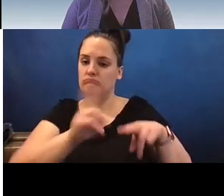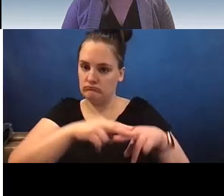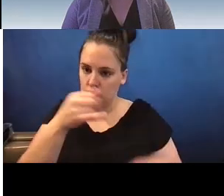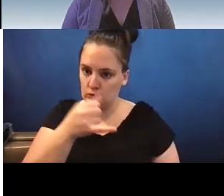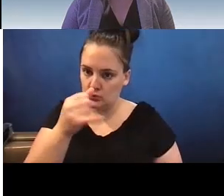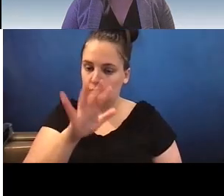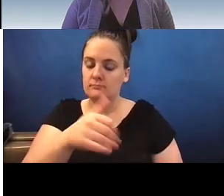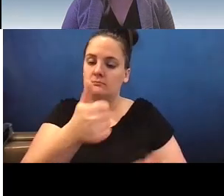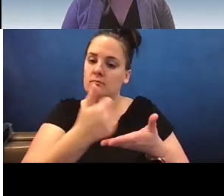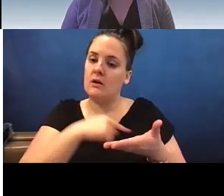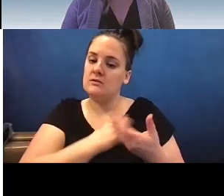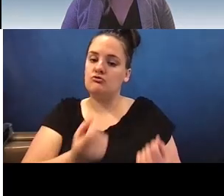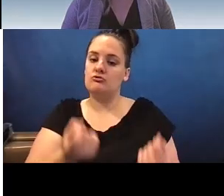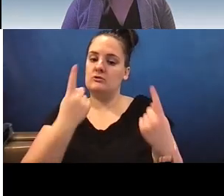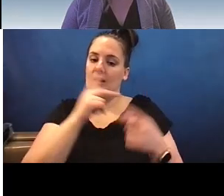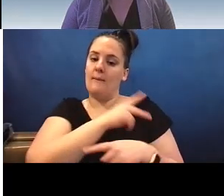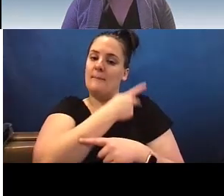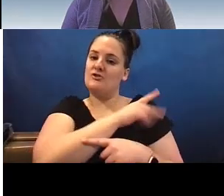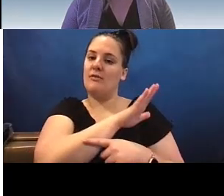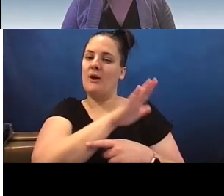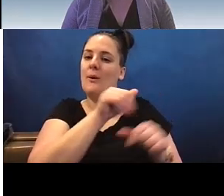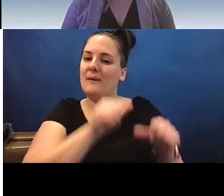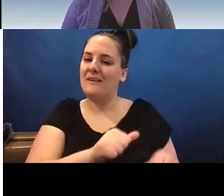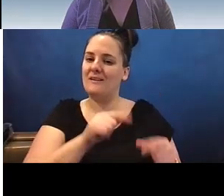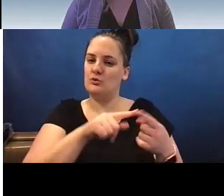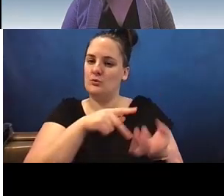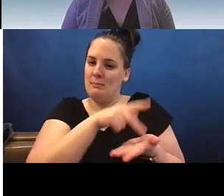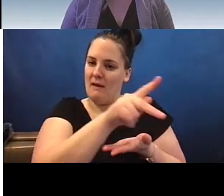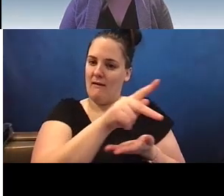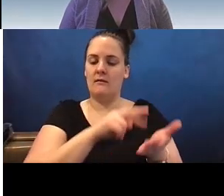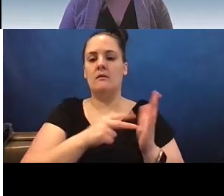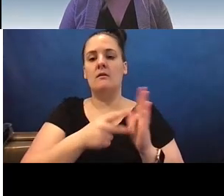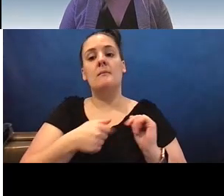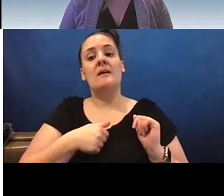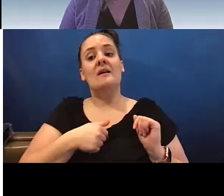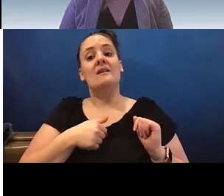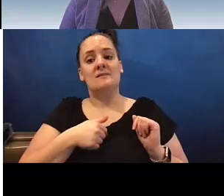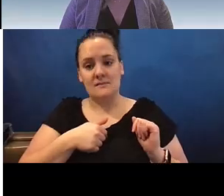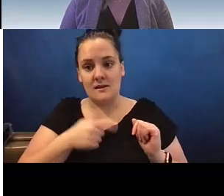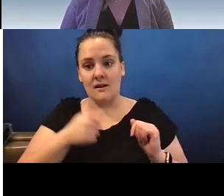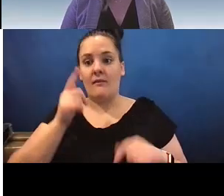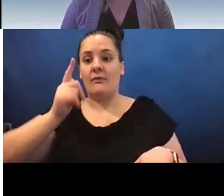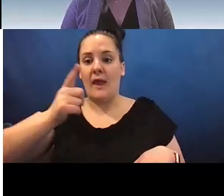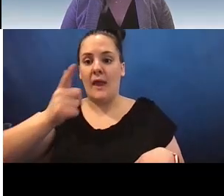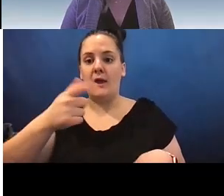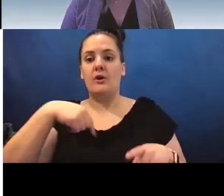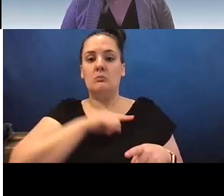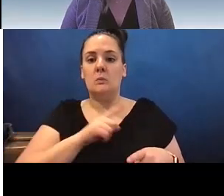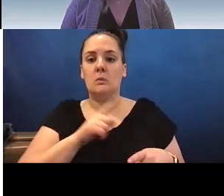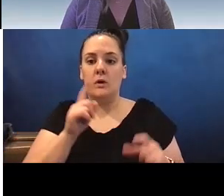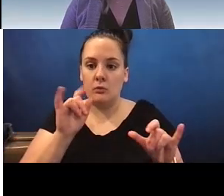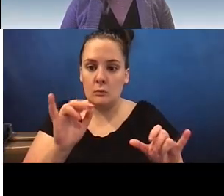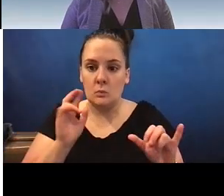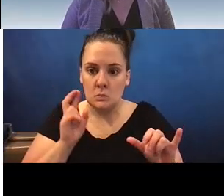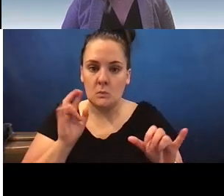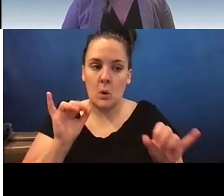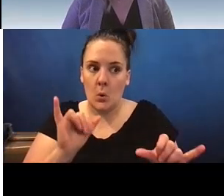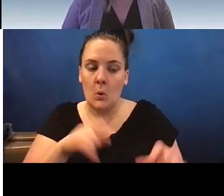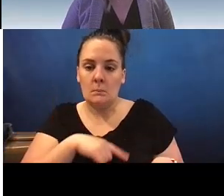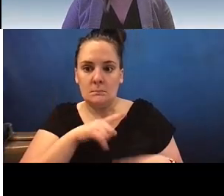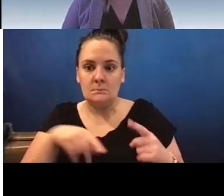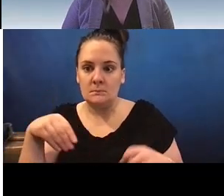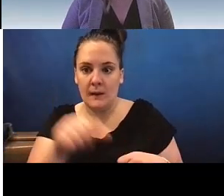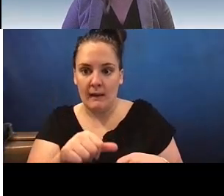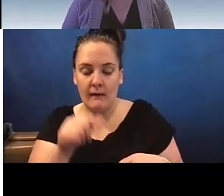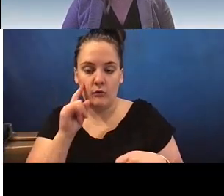patients' ability to pay and therefore can reduce uncompensated care on the hospital side, and